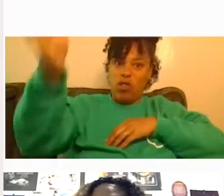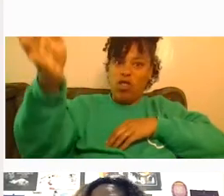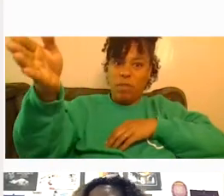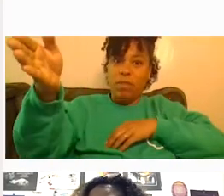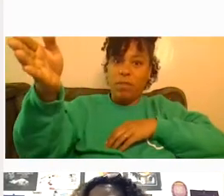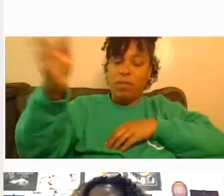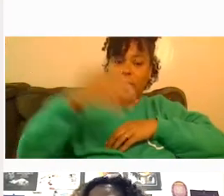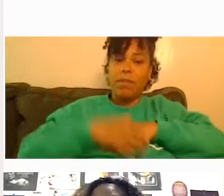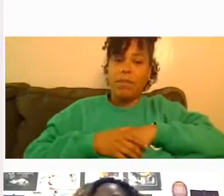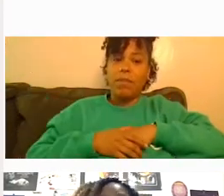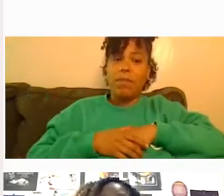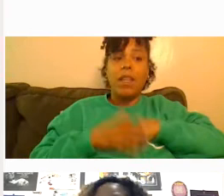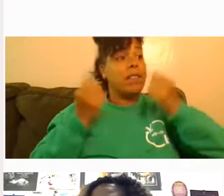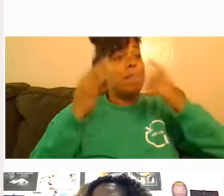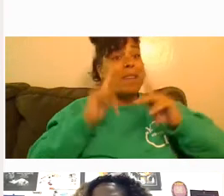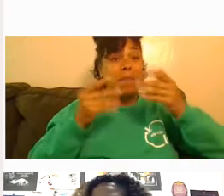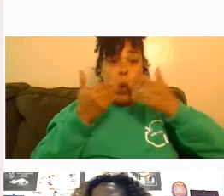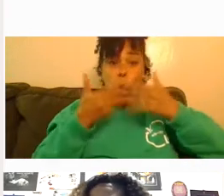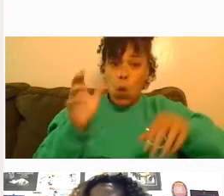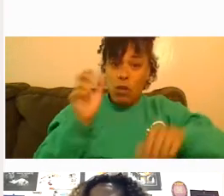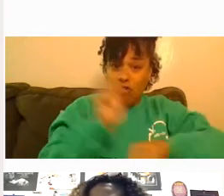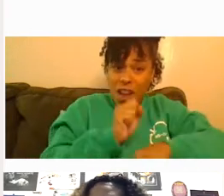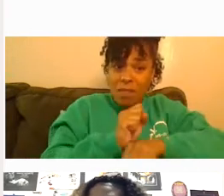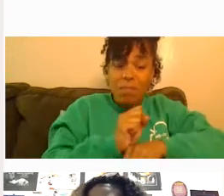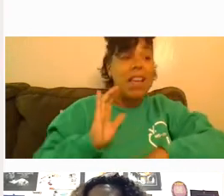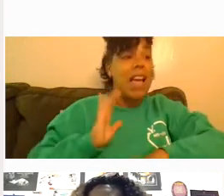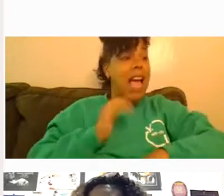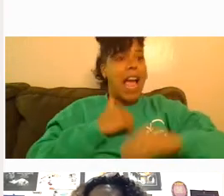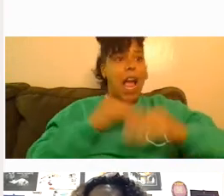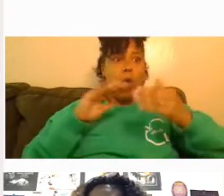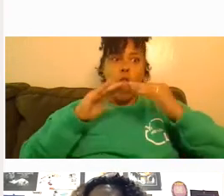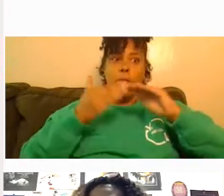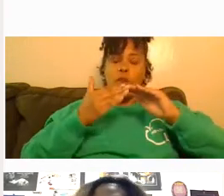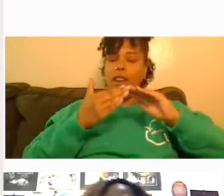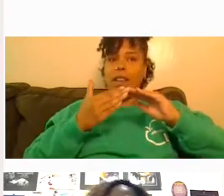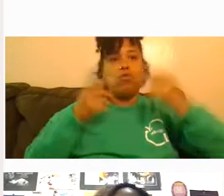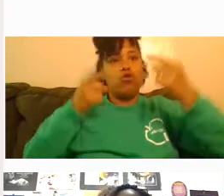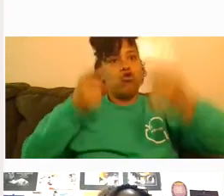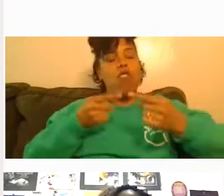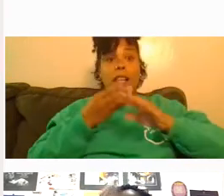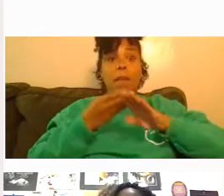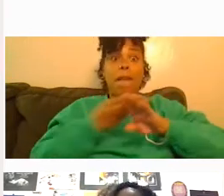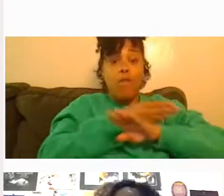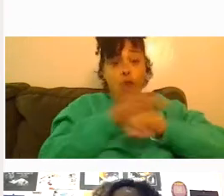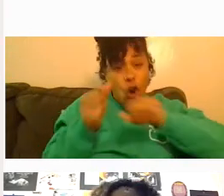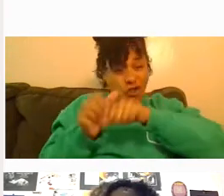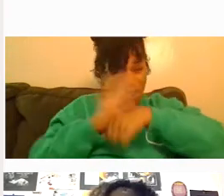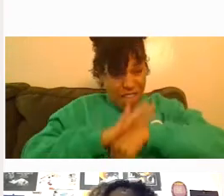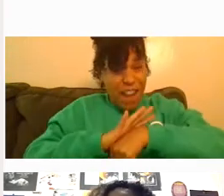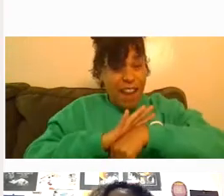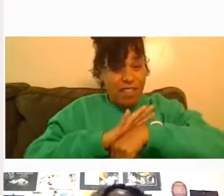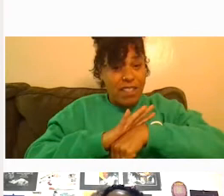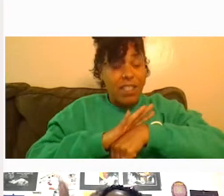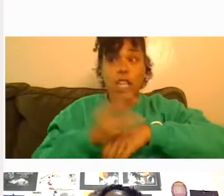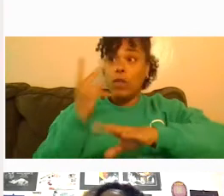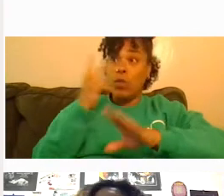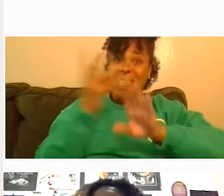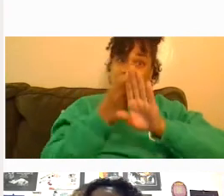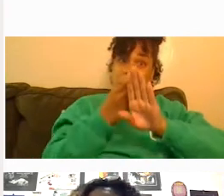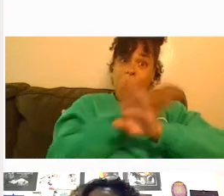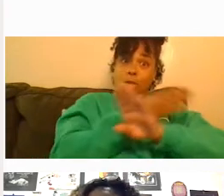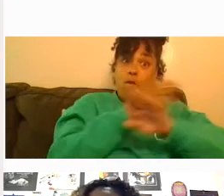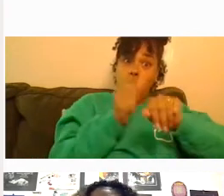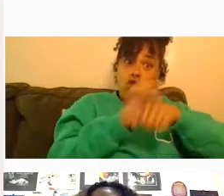our community already was struggling before the pandemic. So if you look at pre-pandemic, if you look at during